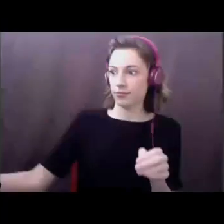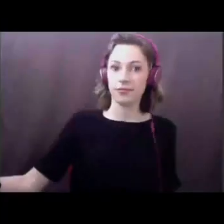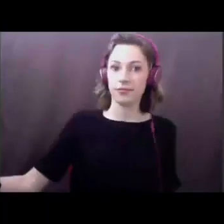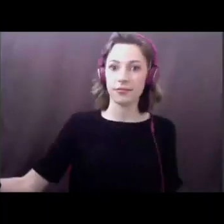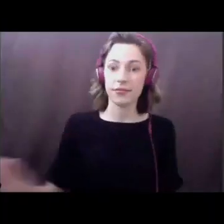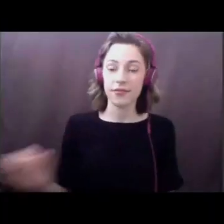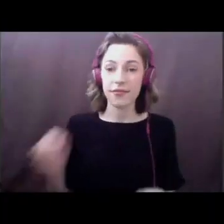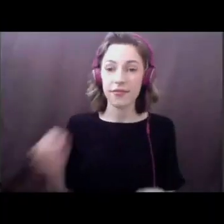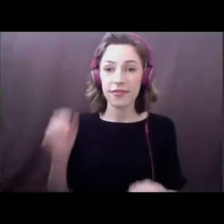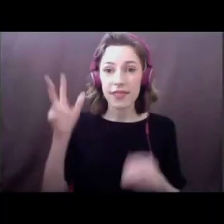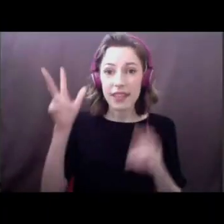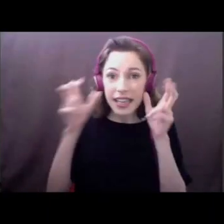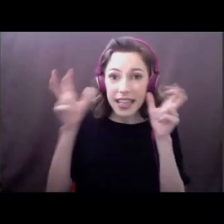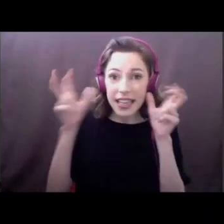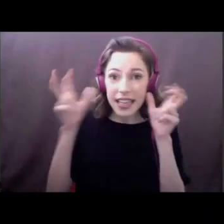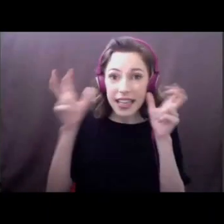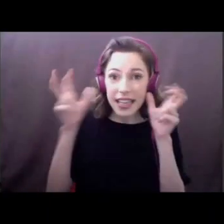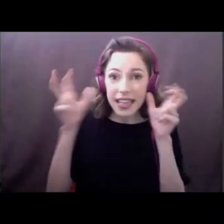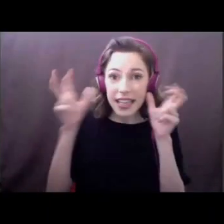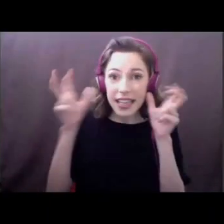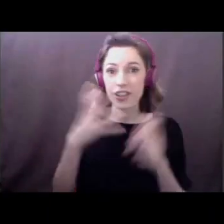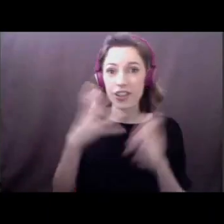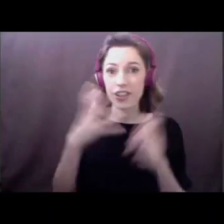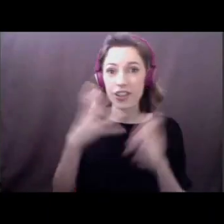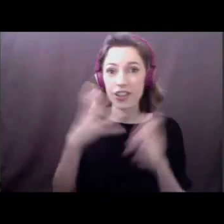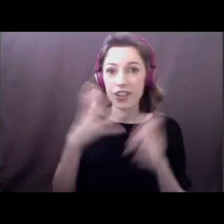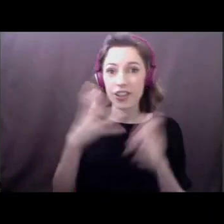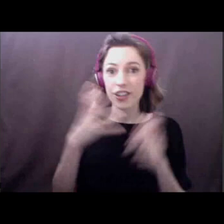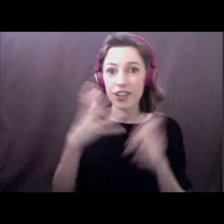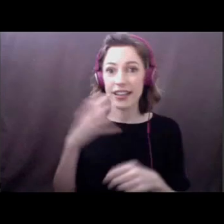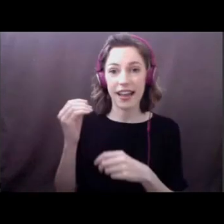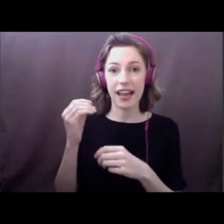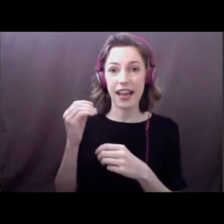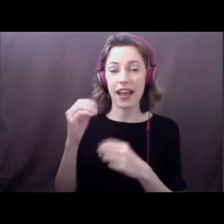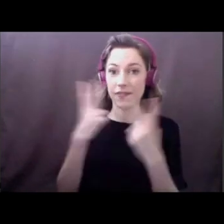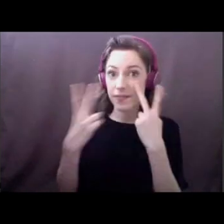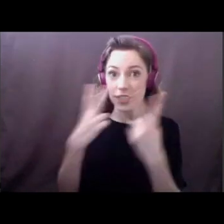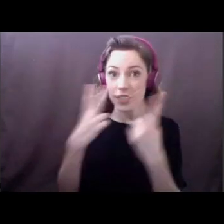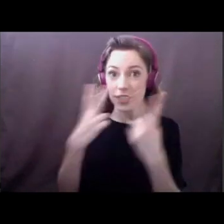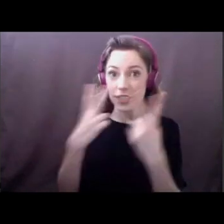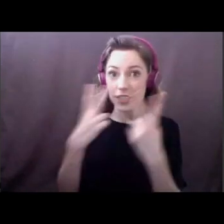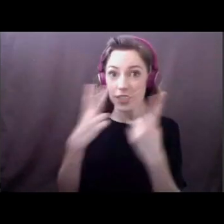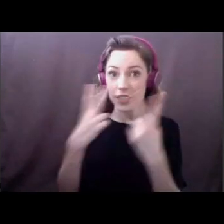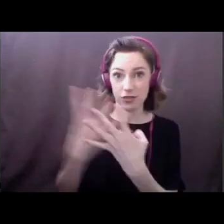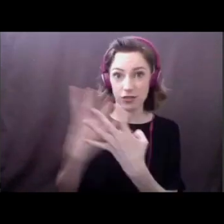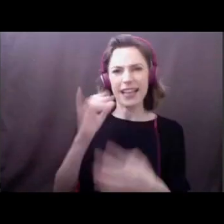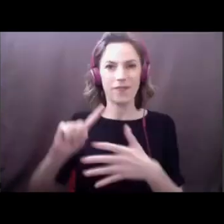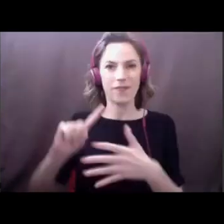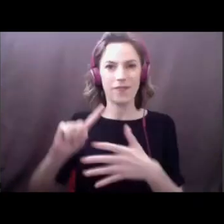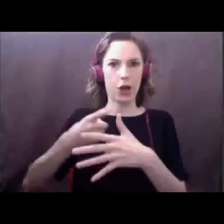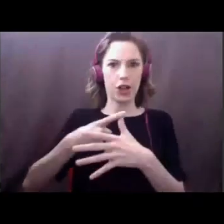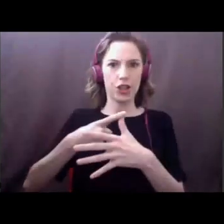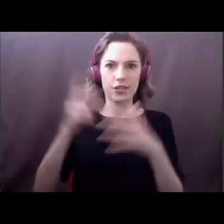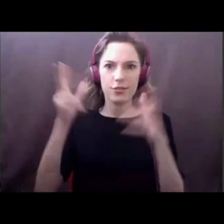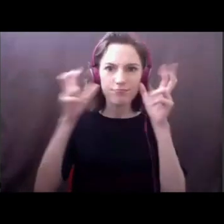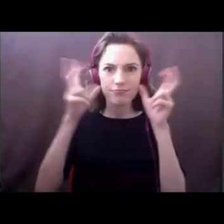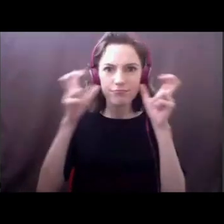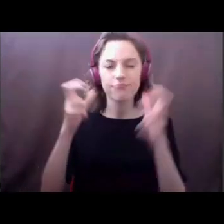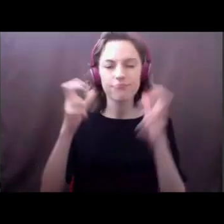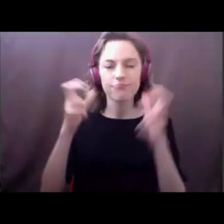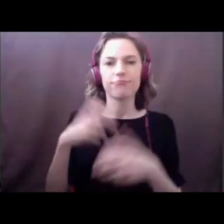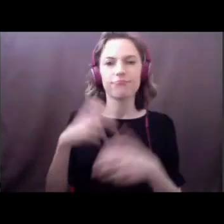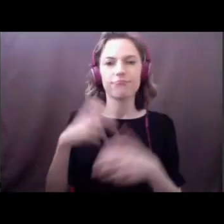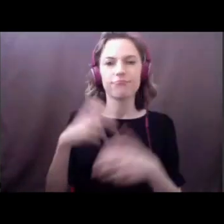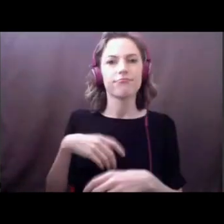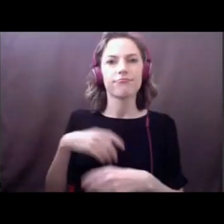with intellectual or cognitive or learning disabilities. They have to rule out vision and hearing. And